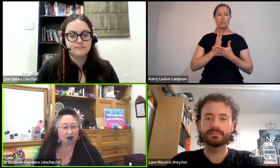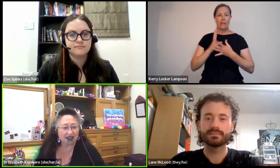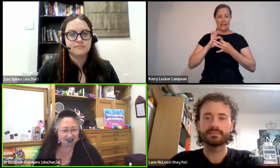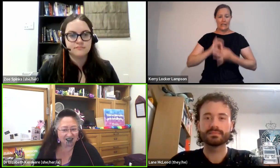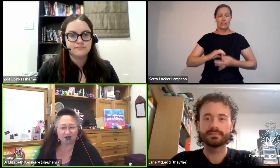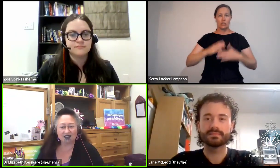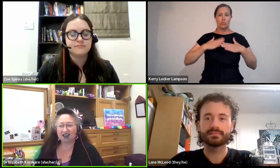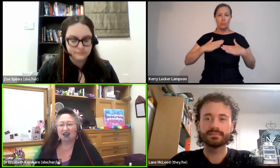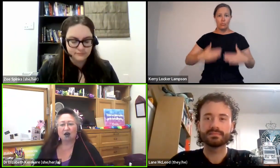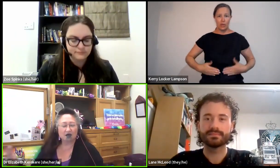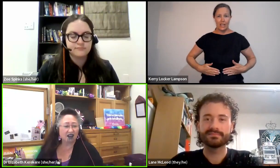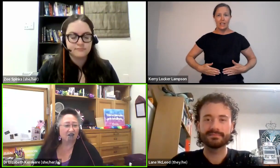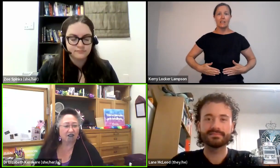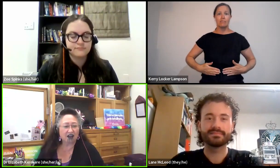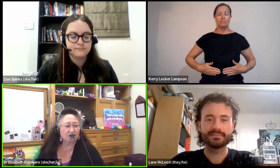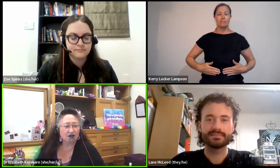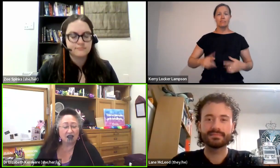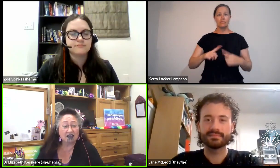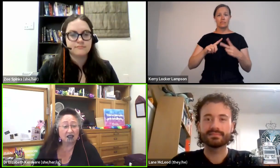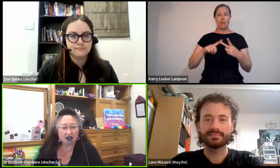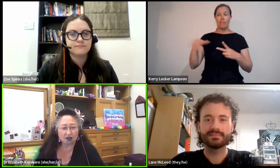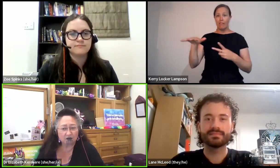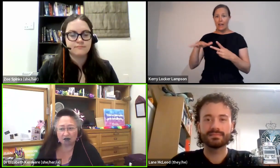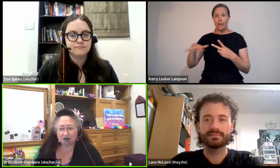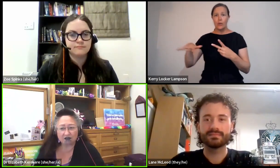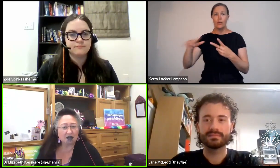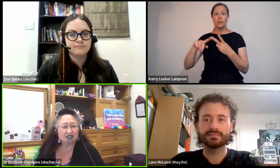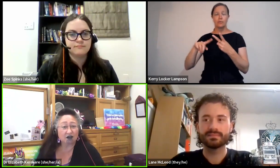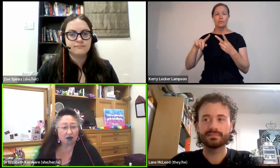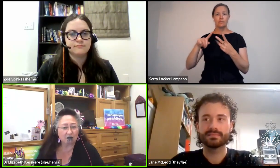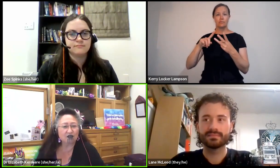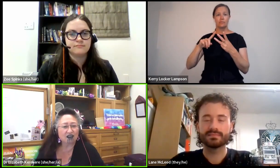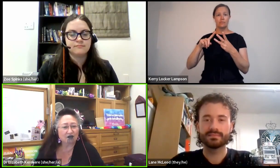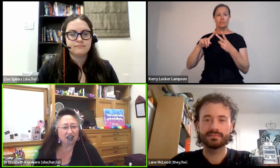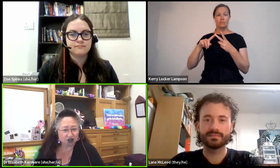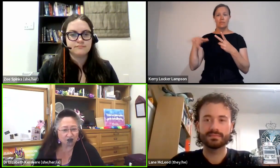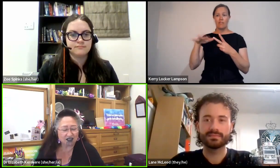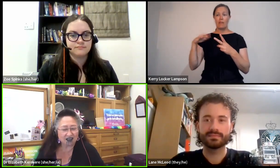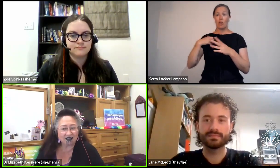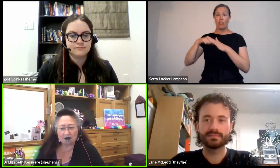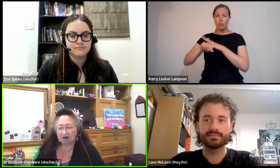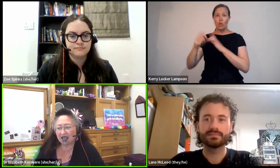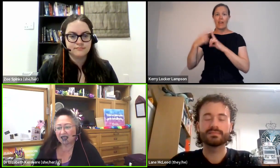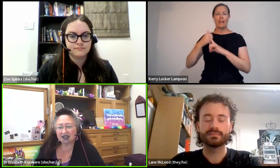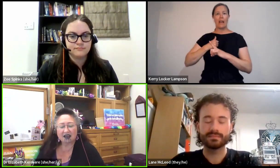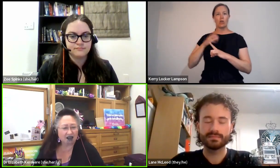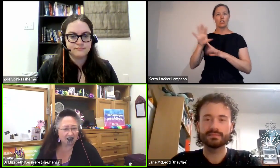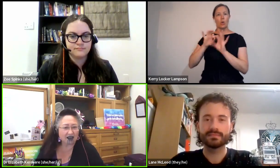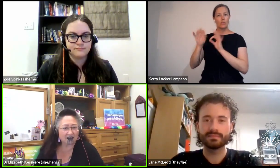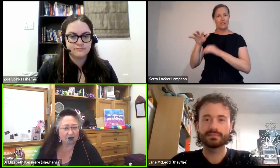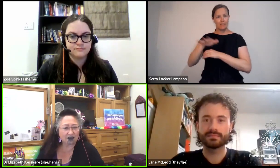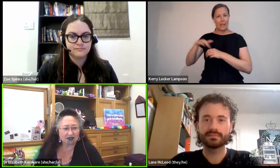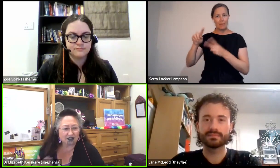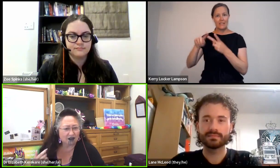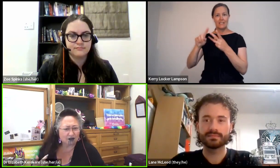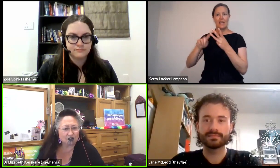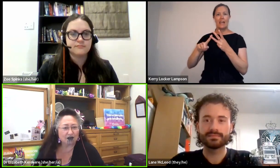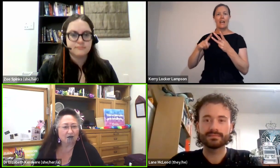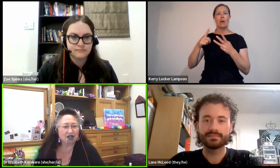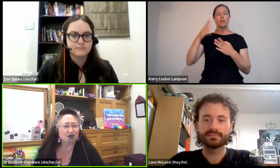our bodily integrity, with our whānau and the families of our birth and of our choosing, and our henengaro,